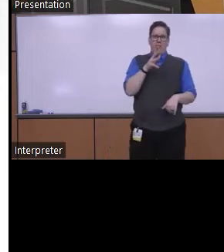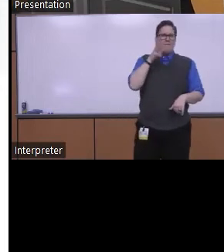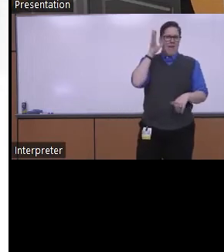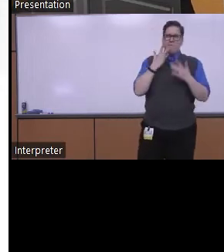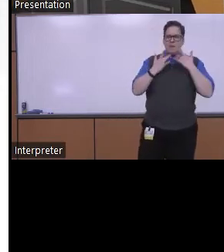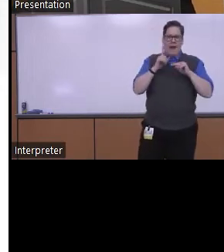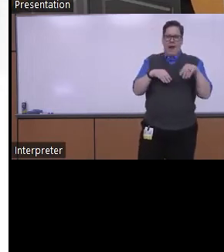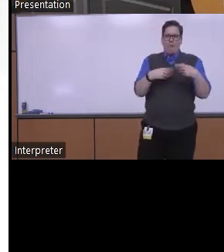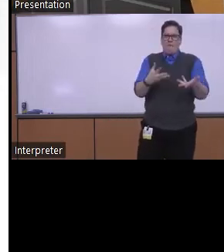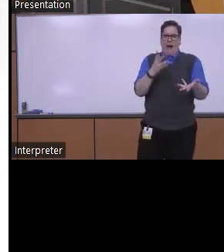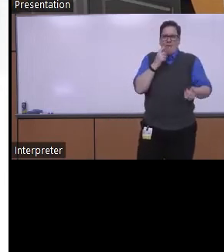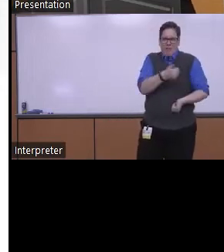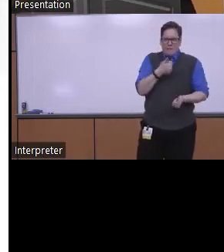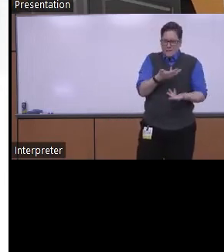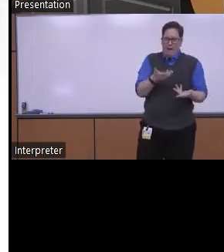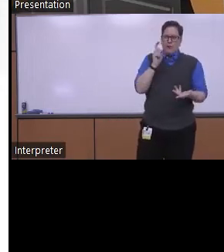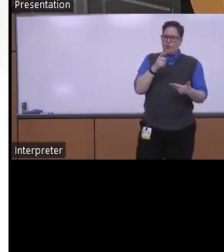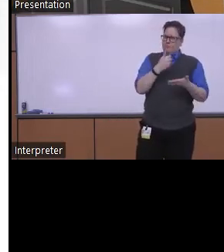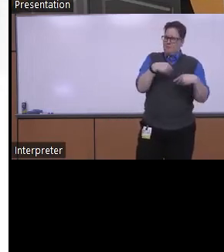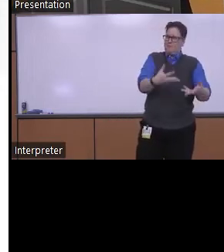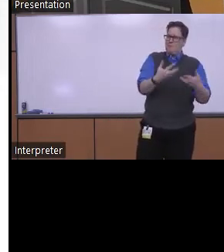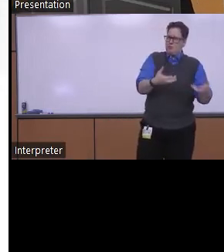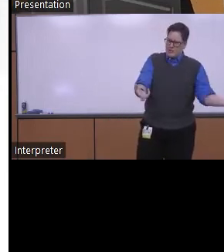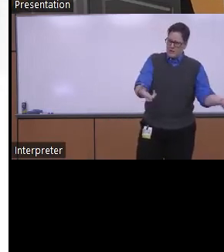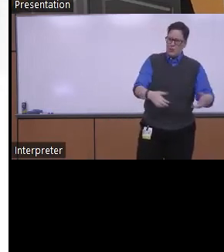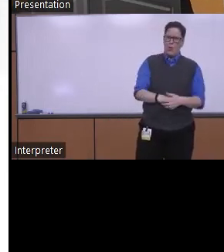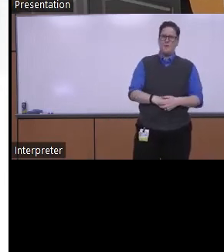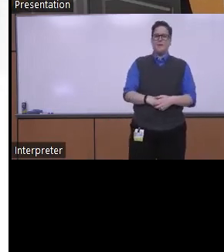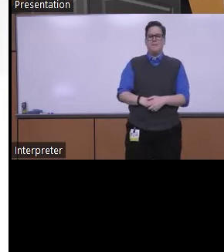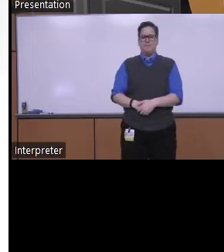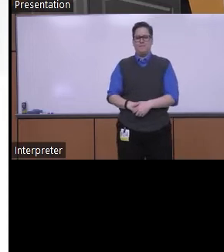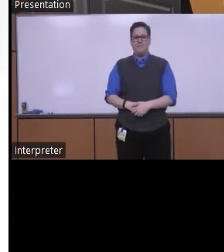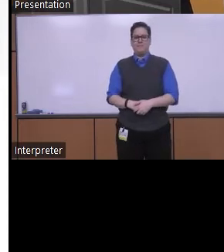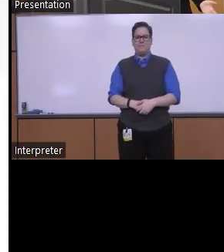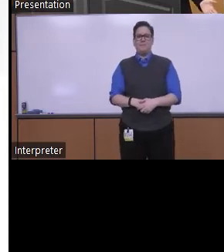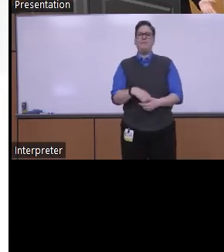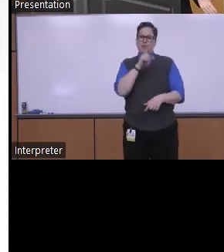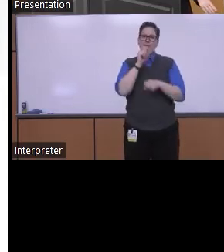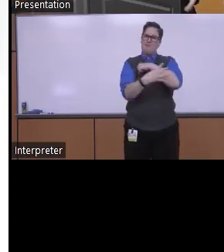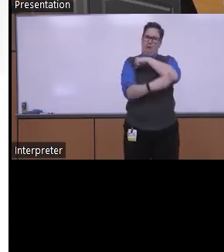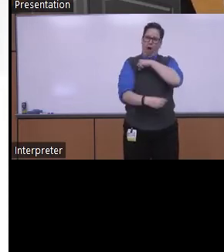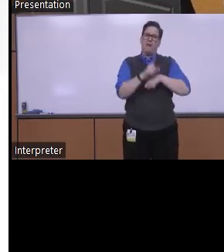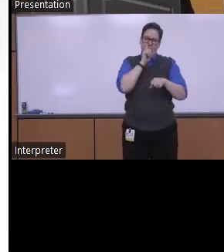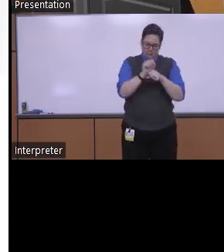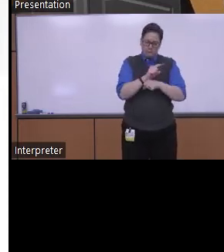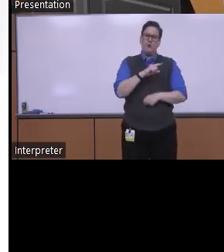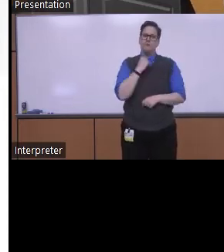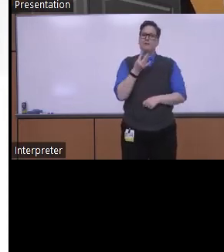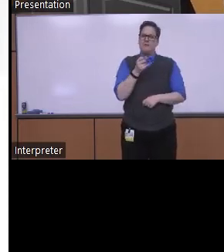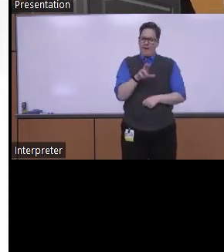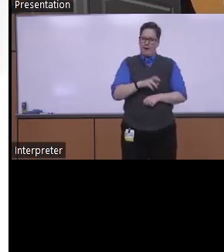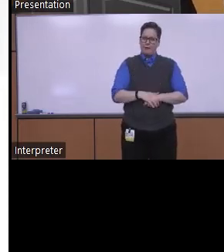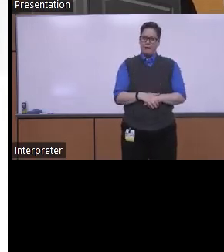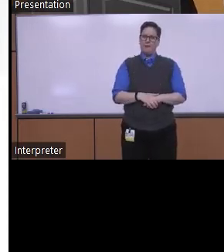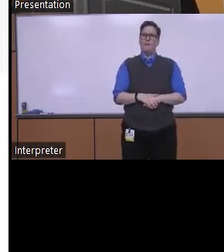also know that extreme stress, crowding, isolation, and deprivation are actual risk factors for real harm to kids. To ensure that